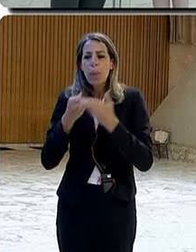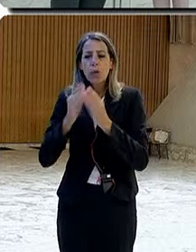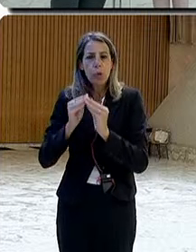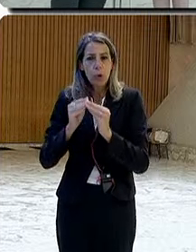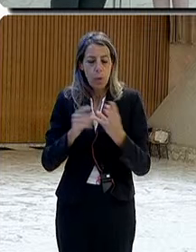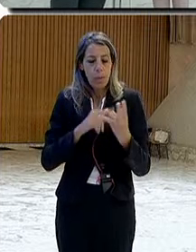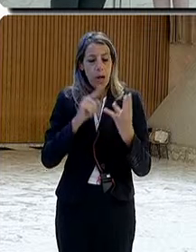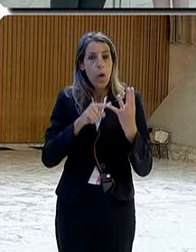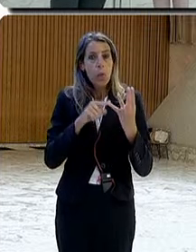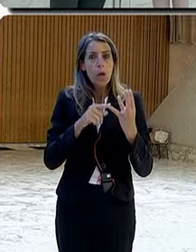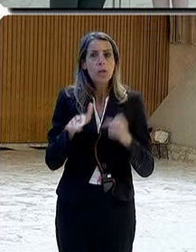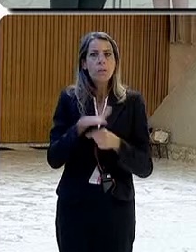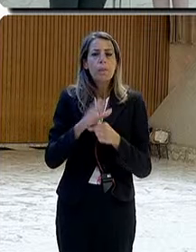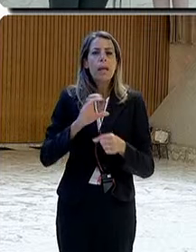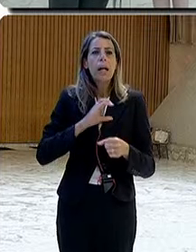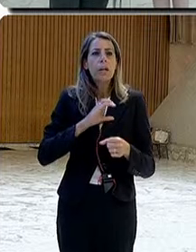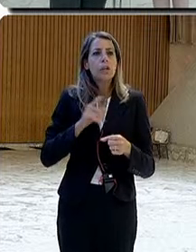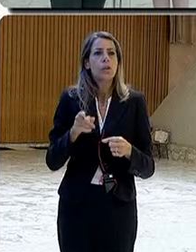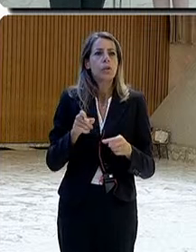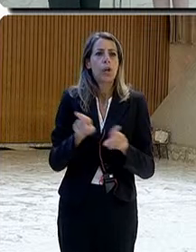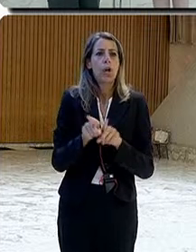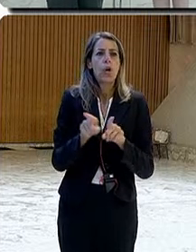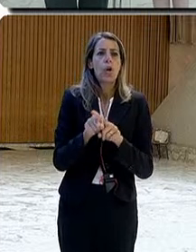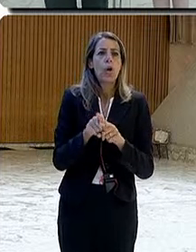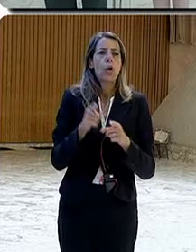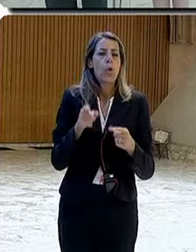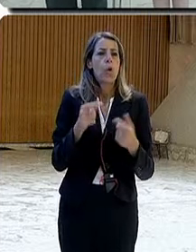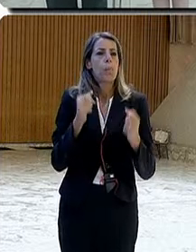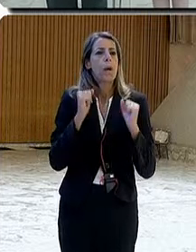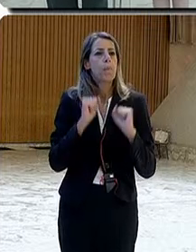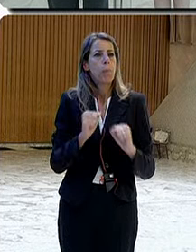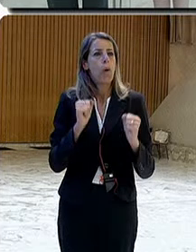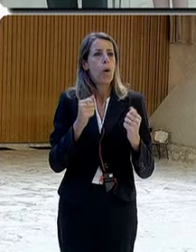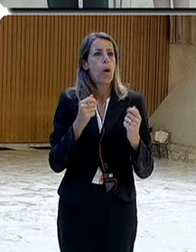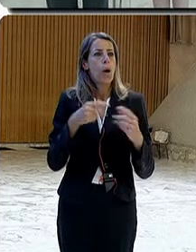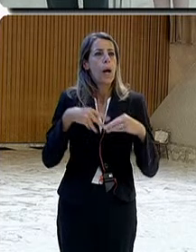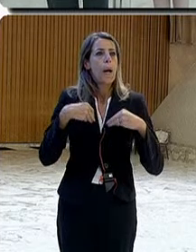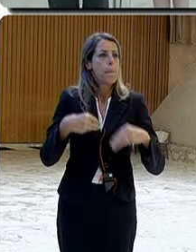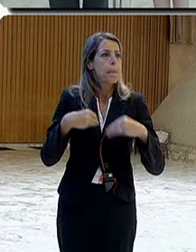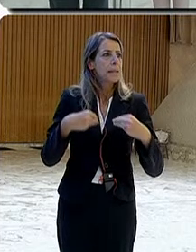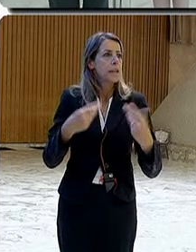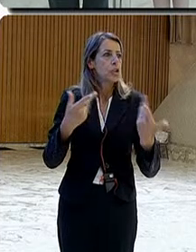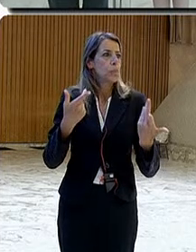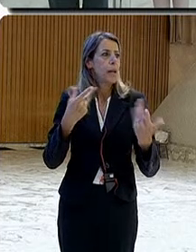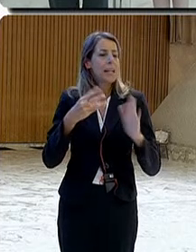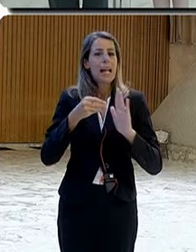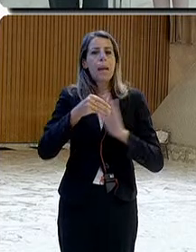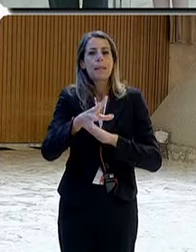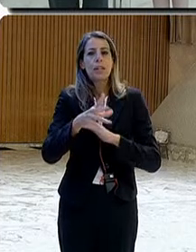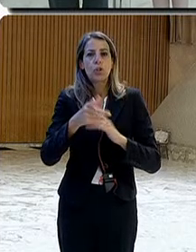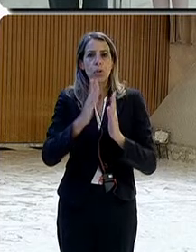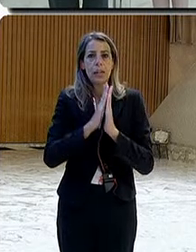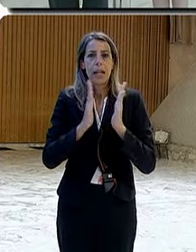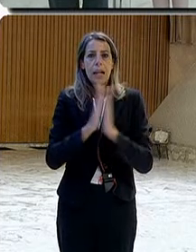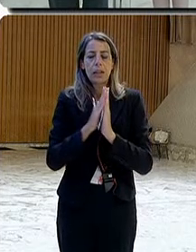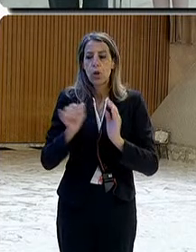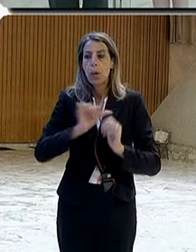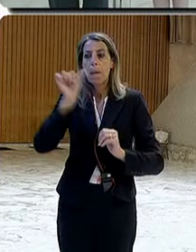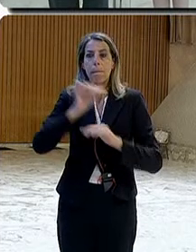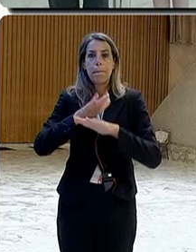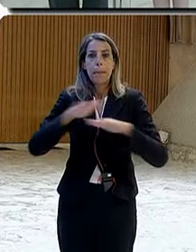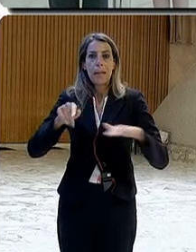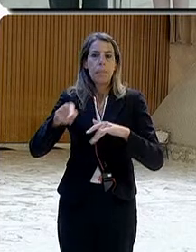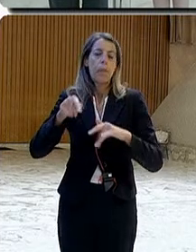equipped to participate more effectively in the life and mission of the church, serving as the primary outposts of